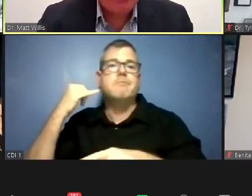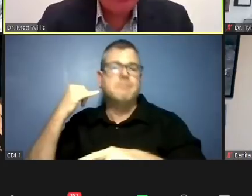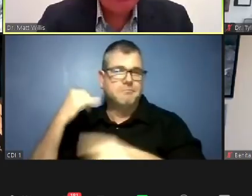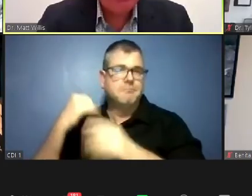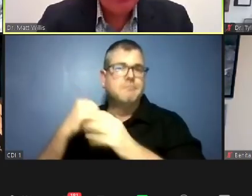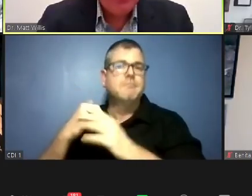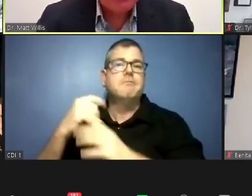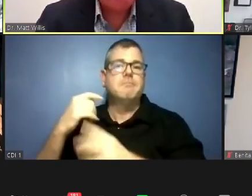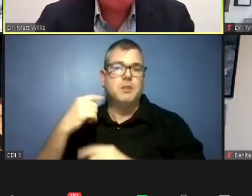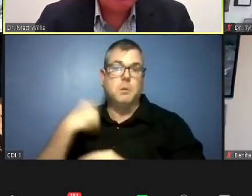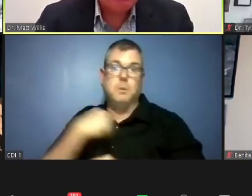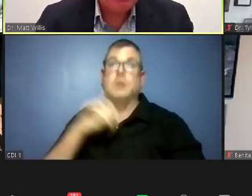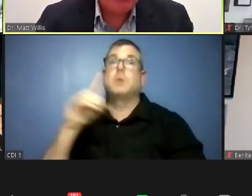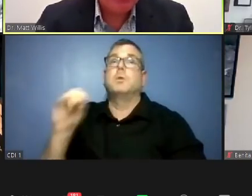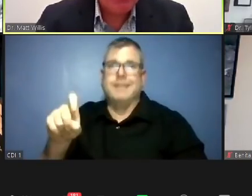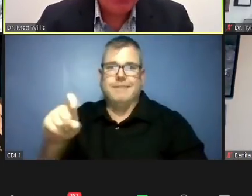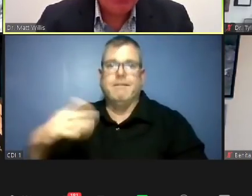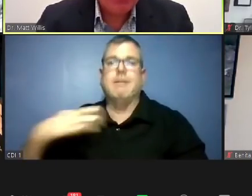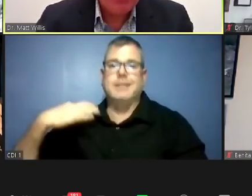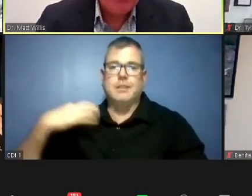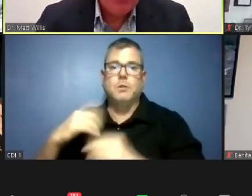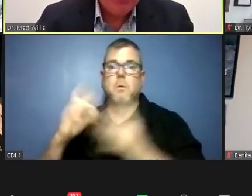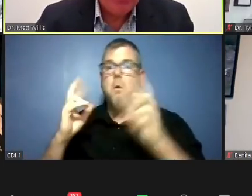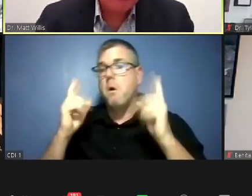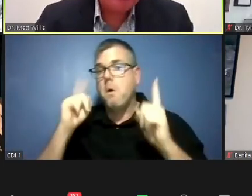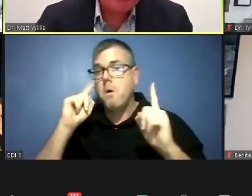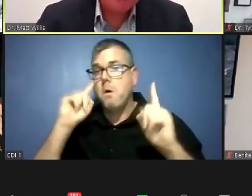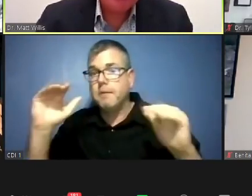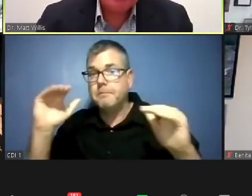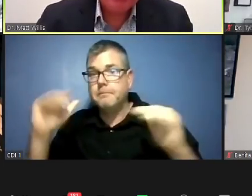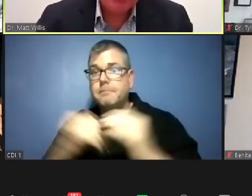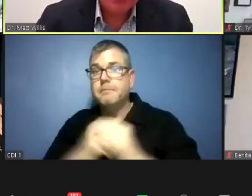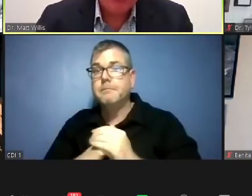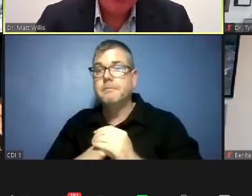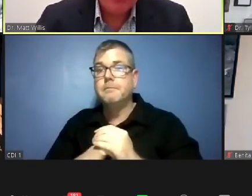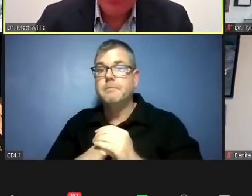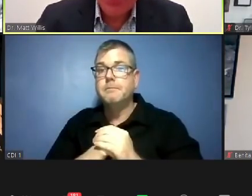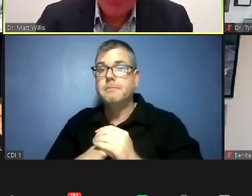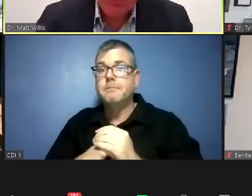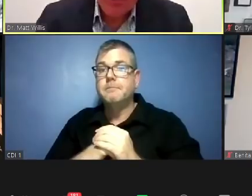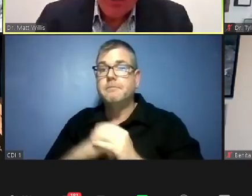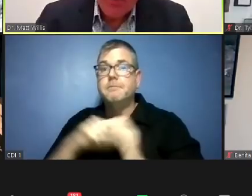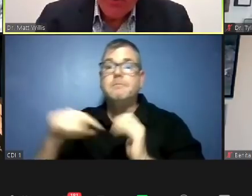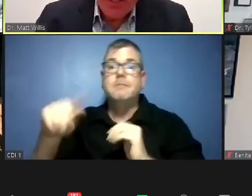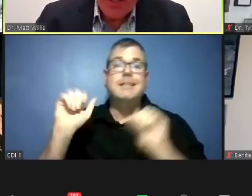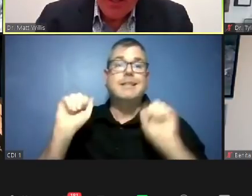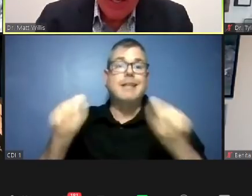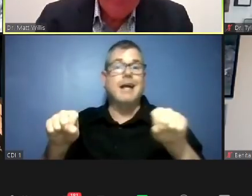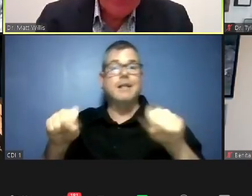our collective experience of this pandemic, the legacy for this community will be where